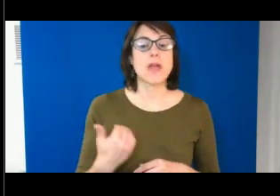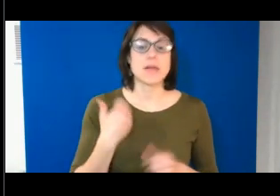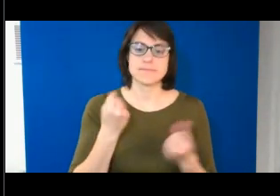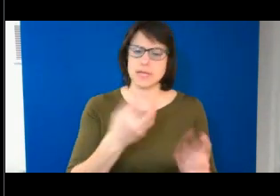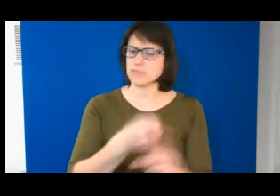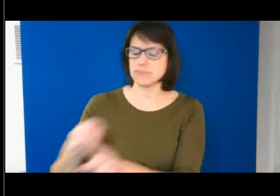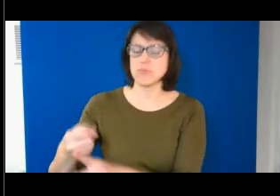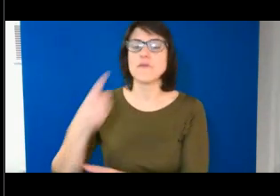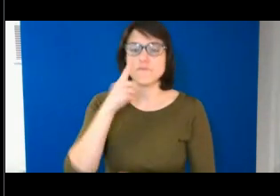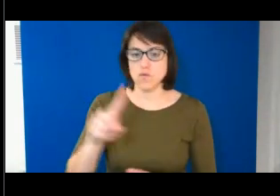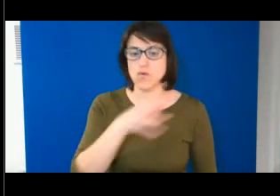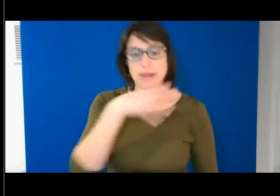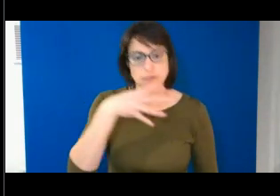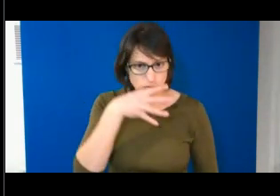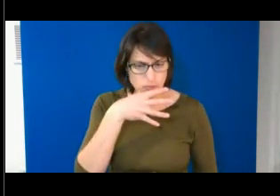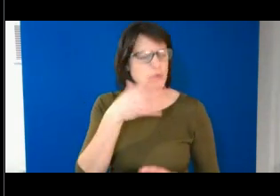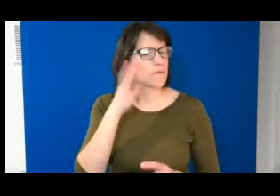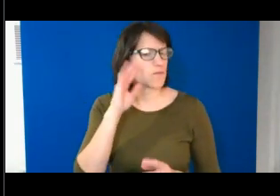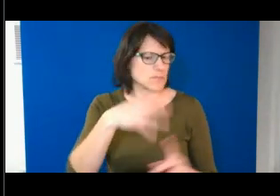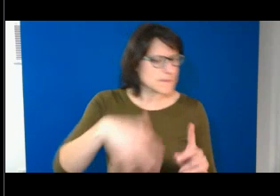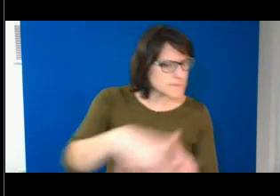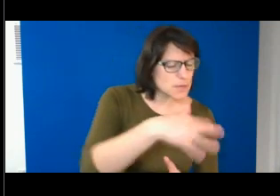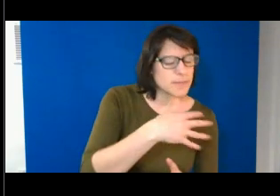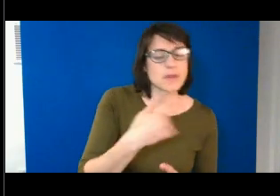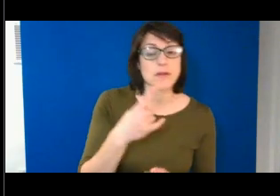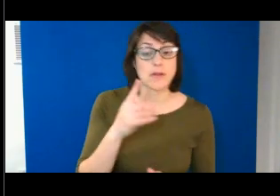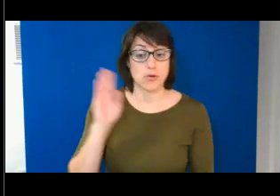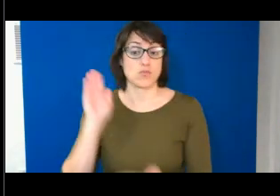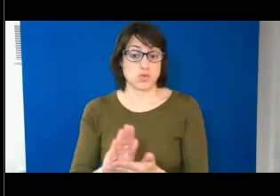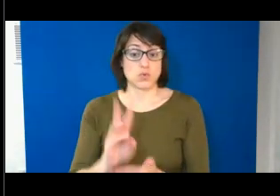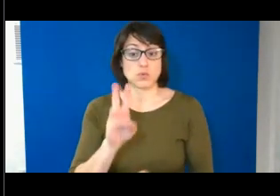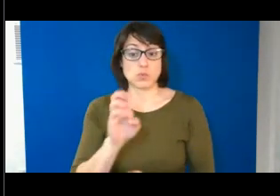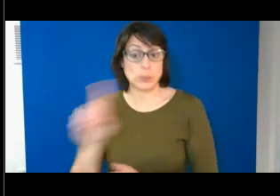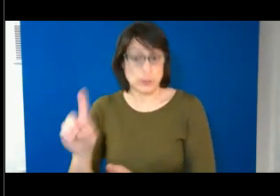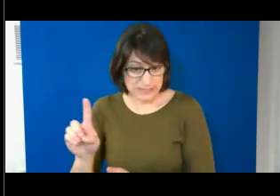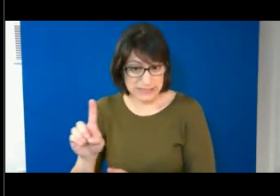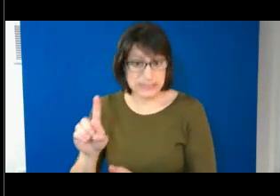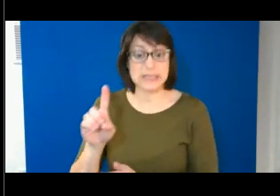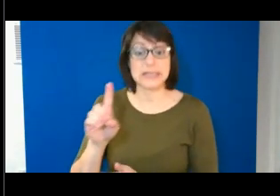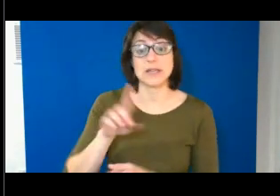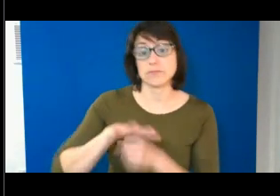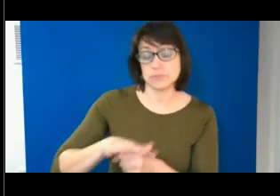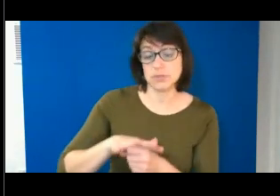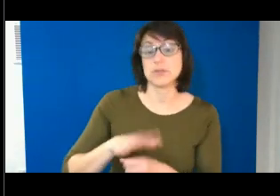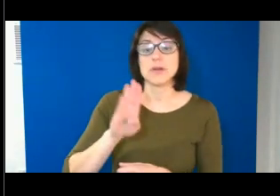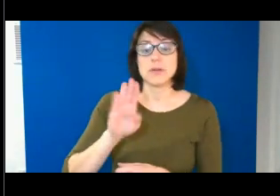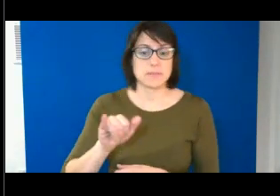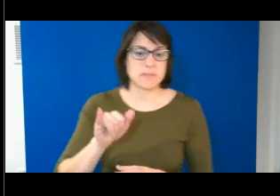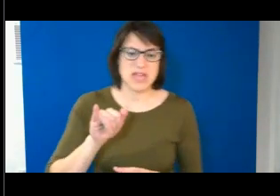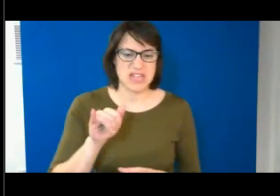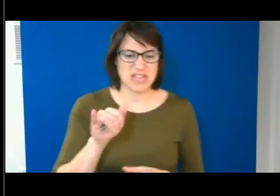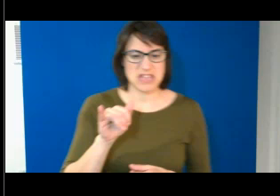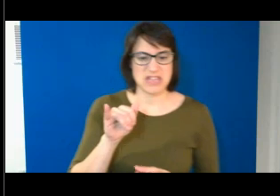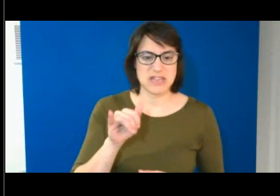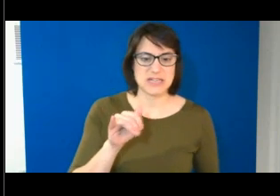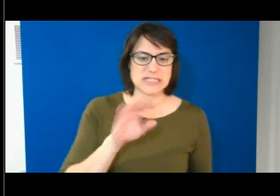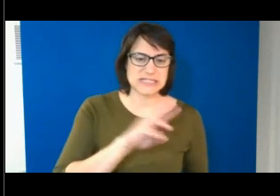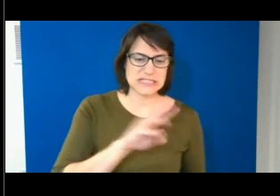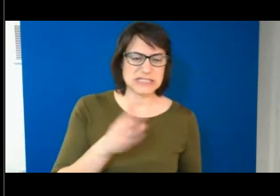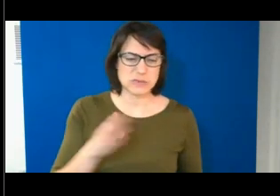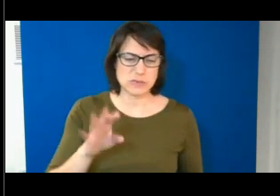prevent the weed suppresses by 66 to 98%. It helps reduce water evaporation. And it's often